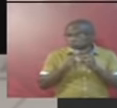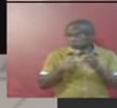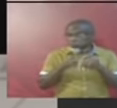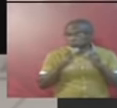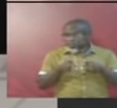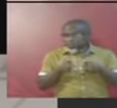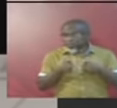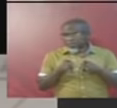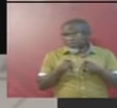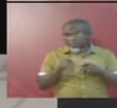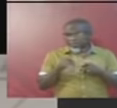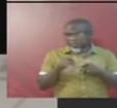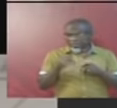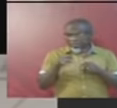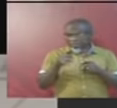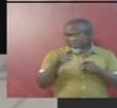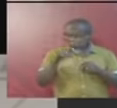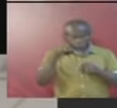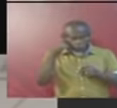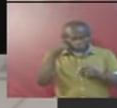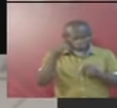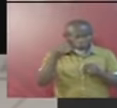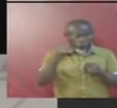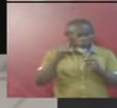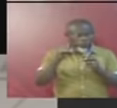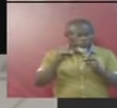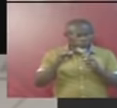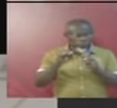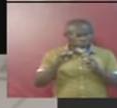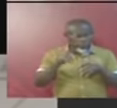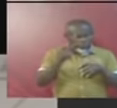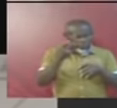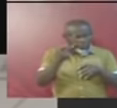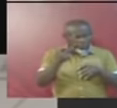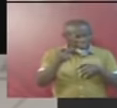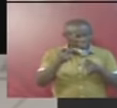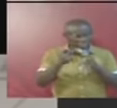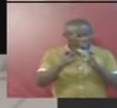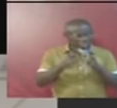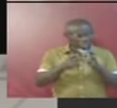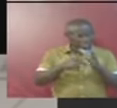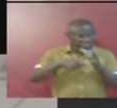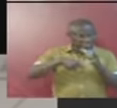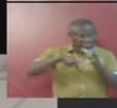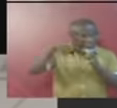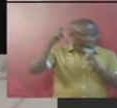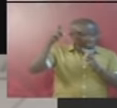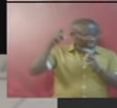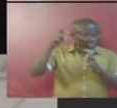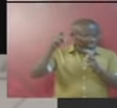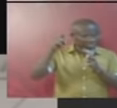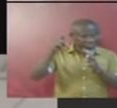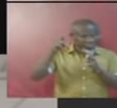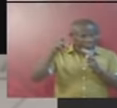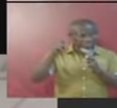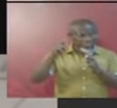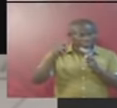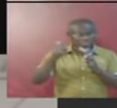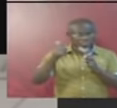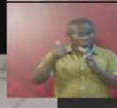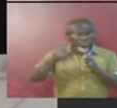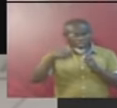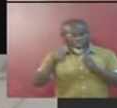sedentary lifestyles. Could you tell us if there has been a spike in NCD-related ailments that